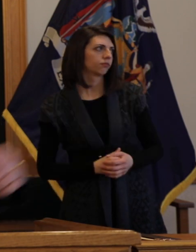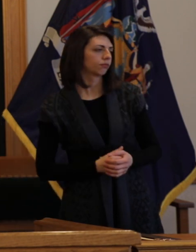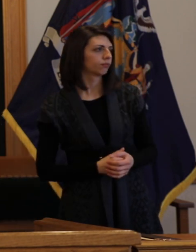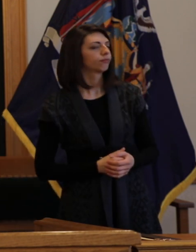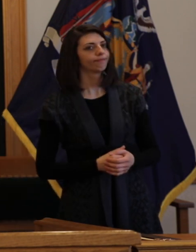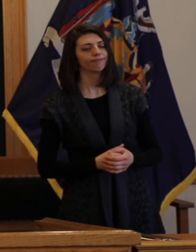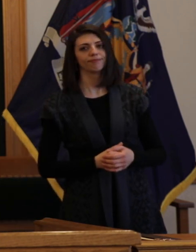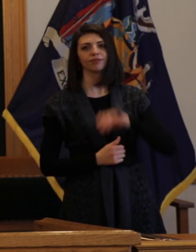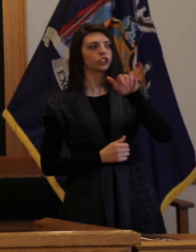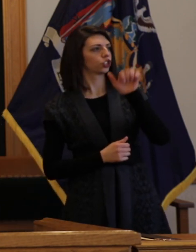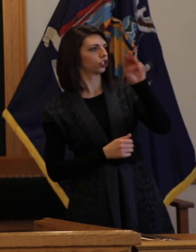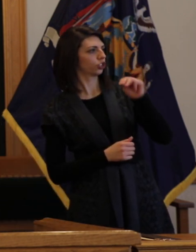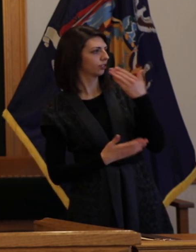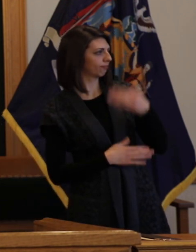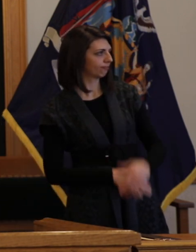Back to Jim.